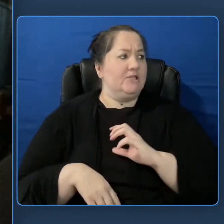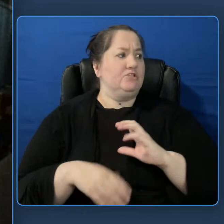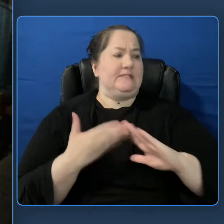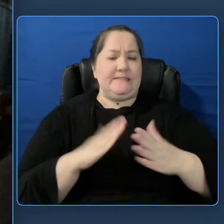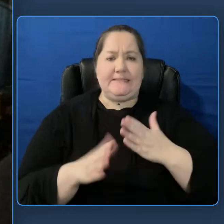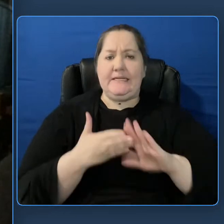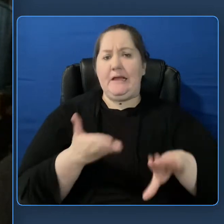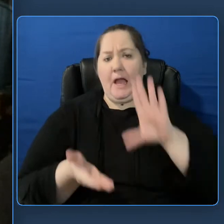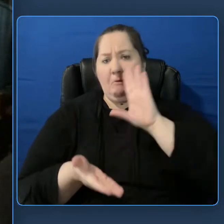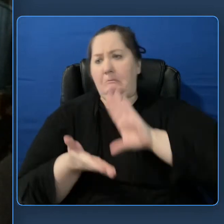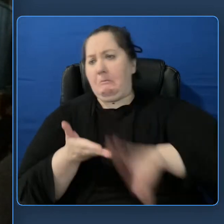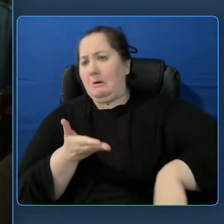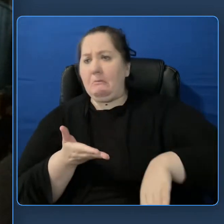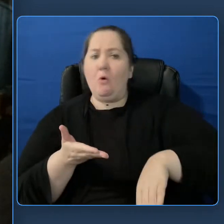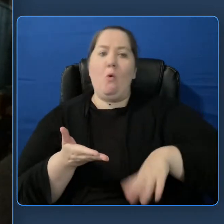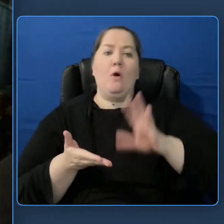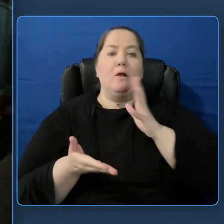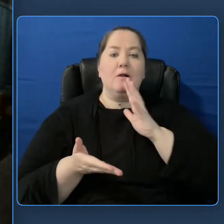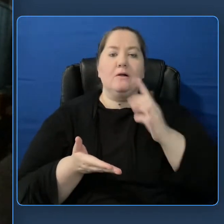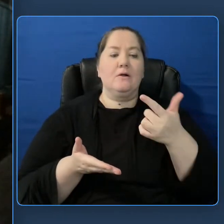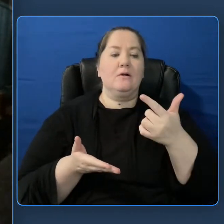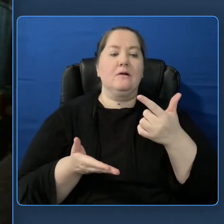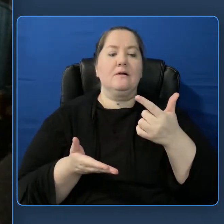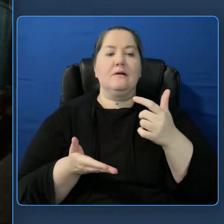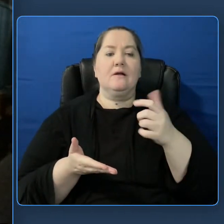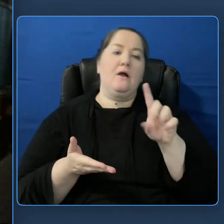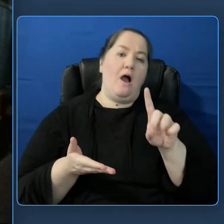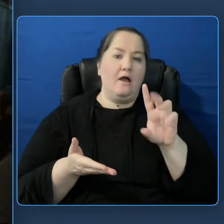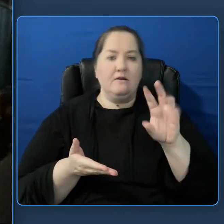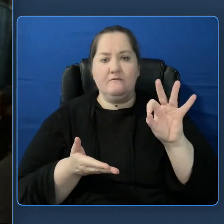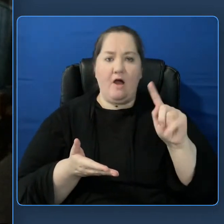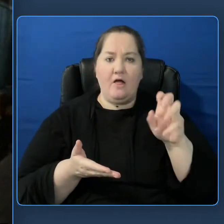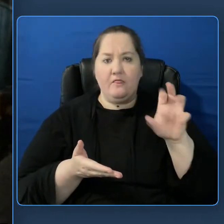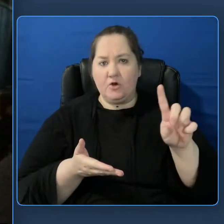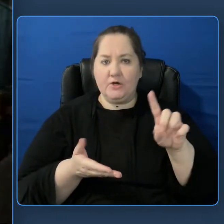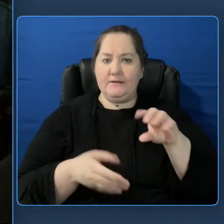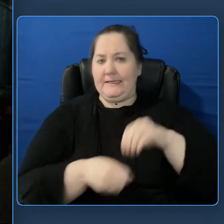city and the structure of these cities. But I'm hoping that,